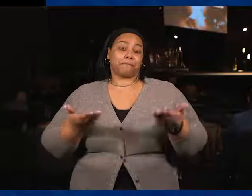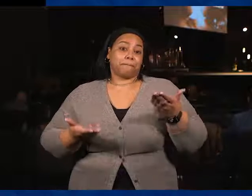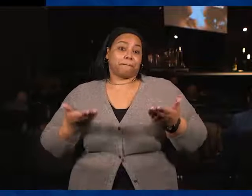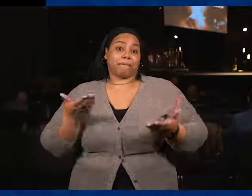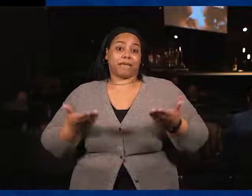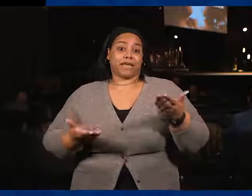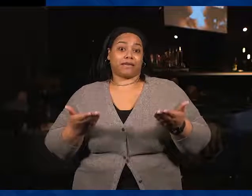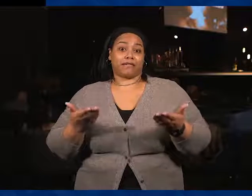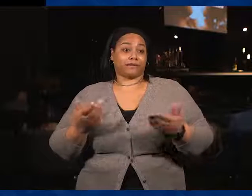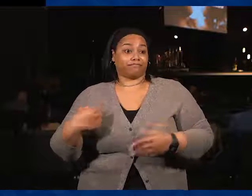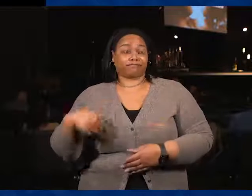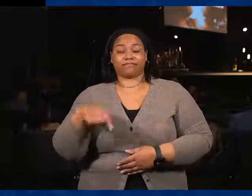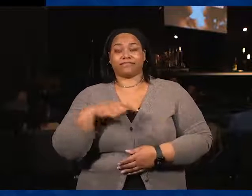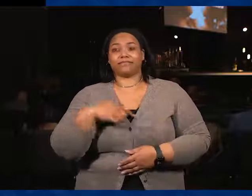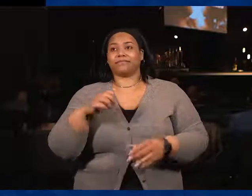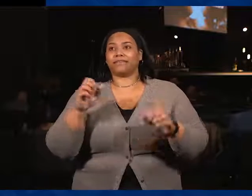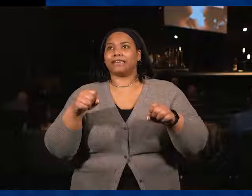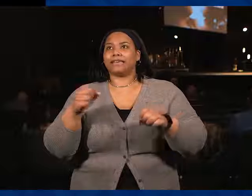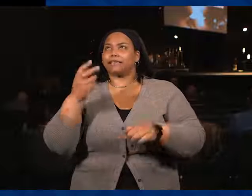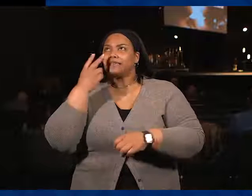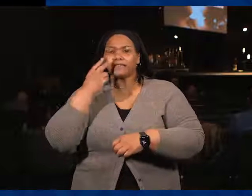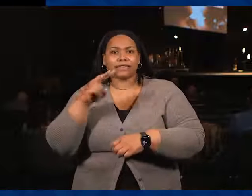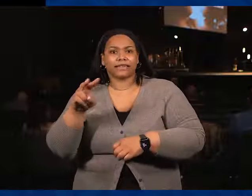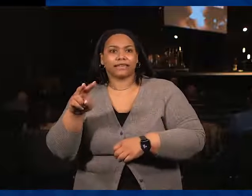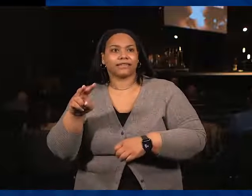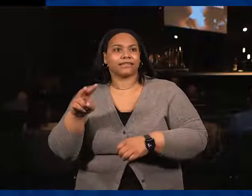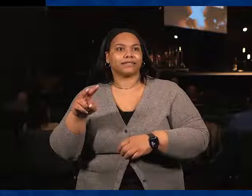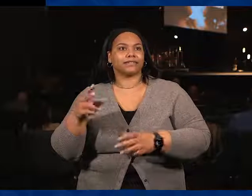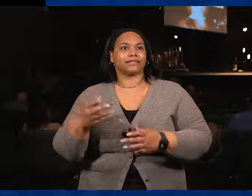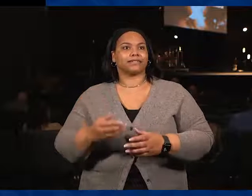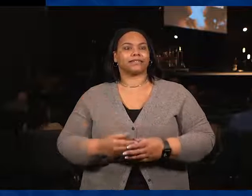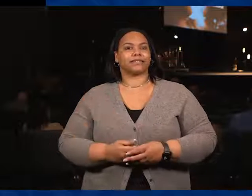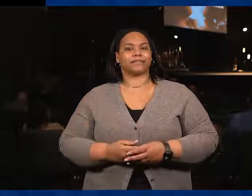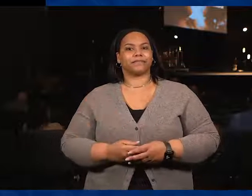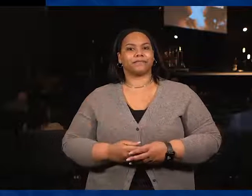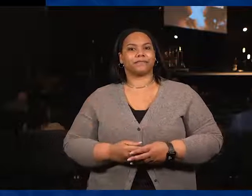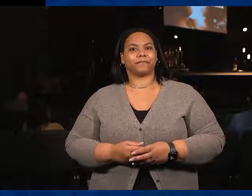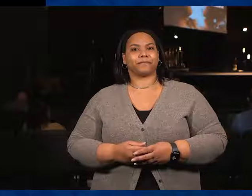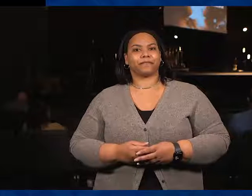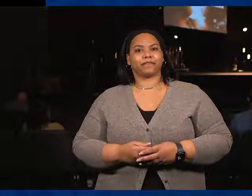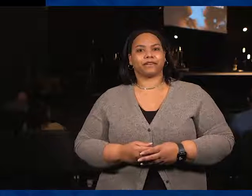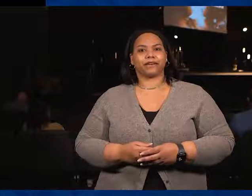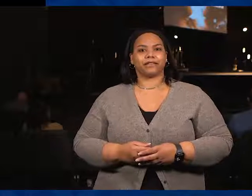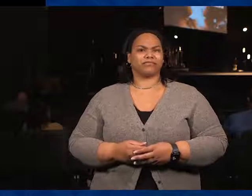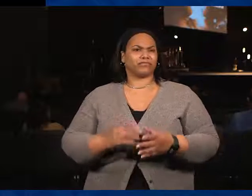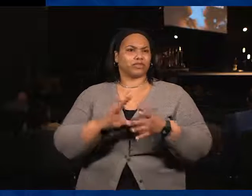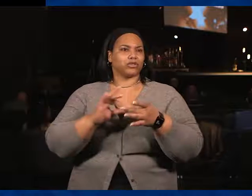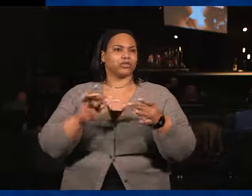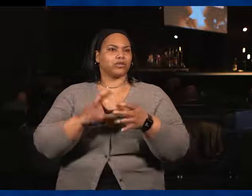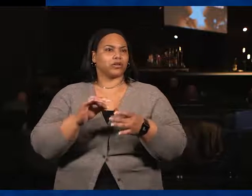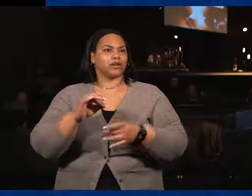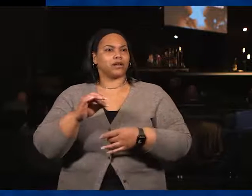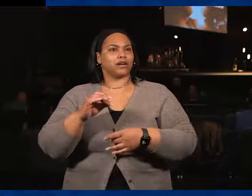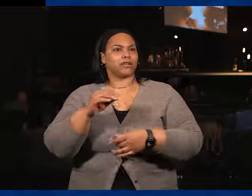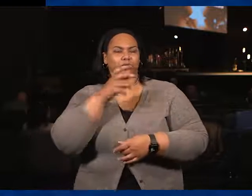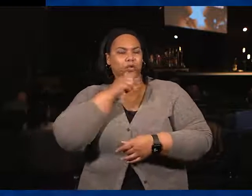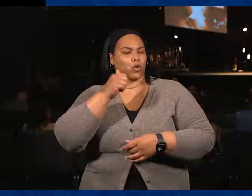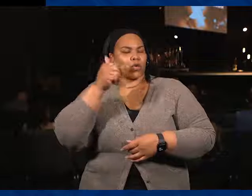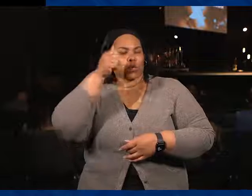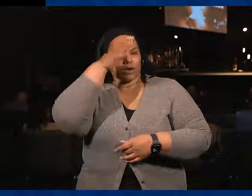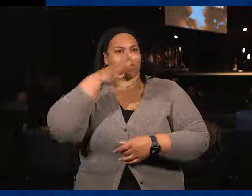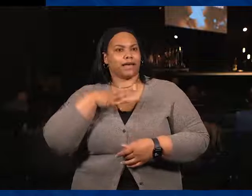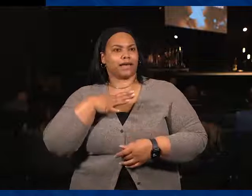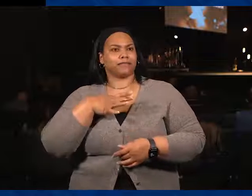just maybe, we can see it. As we settle and center ourselves on the story of the centurion,